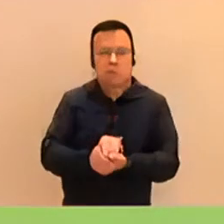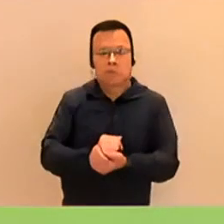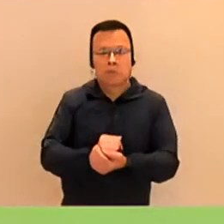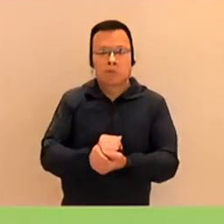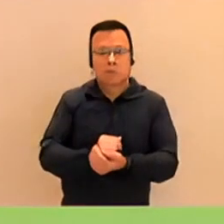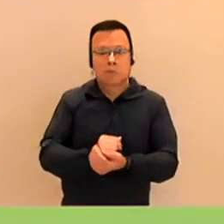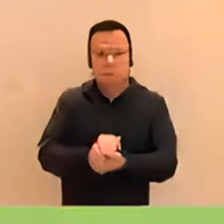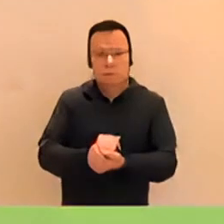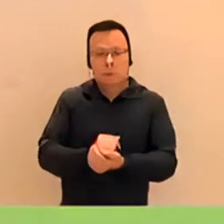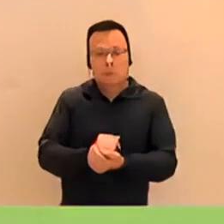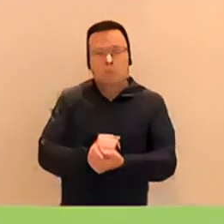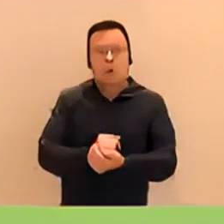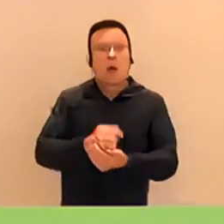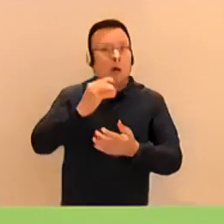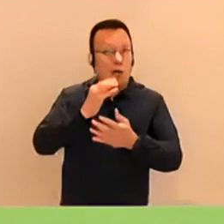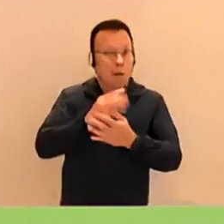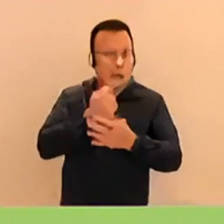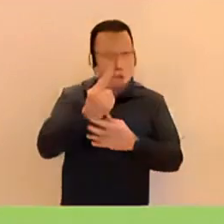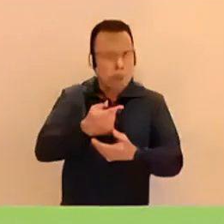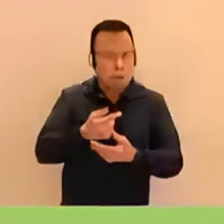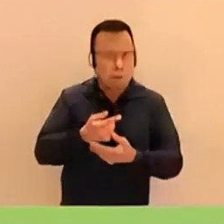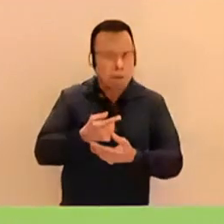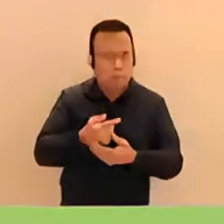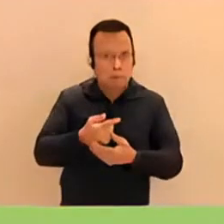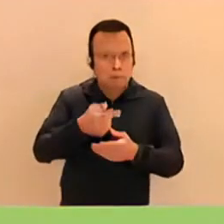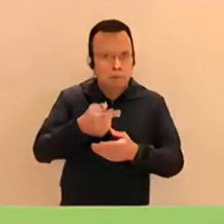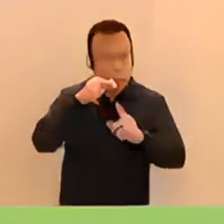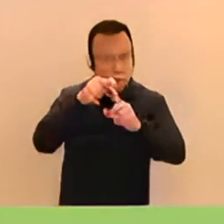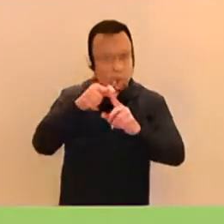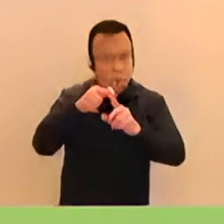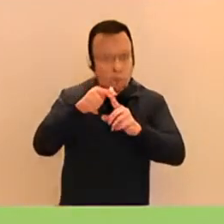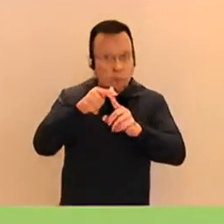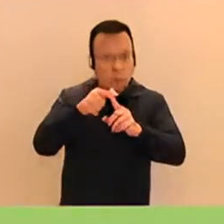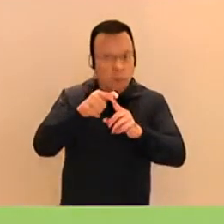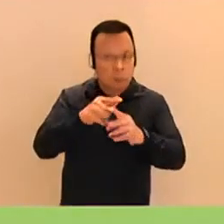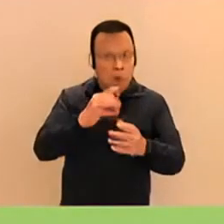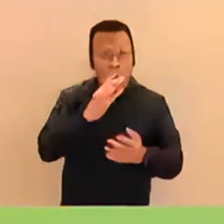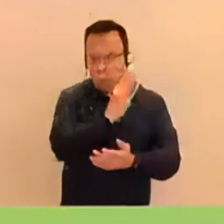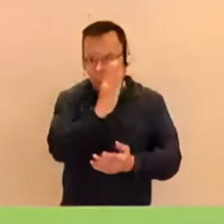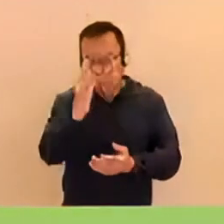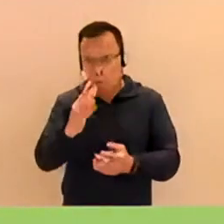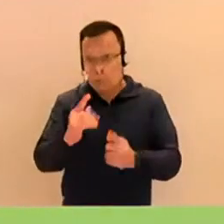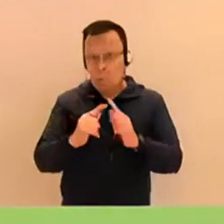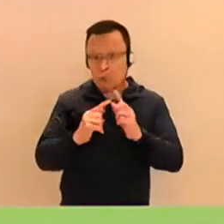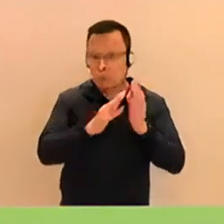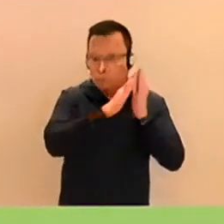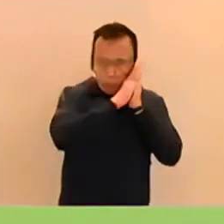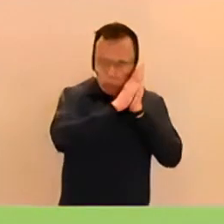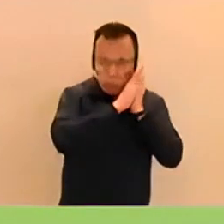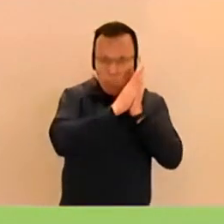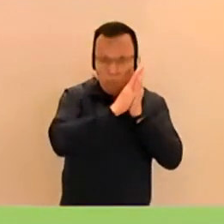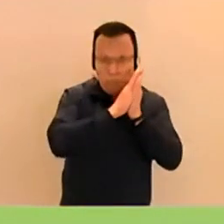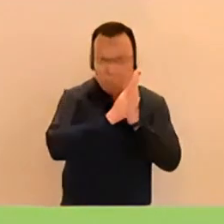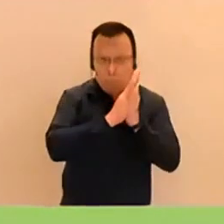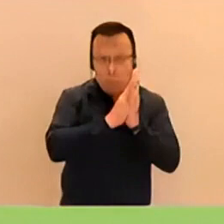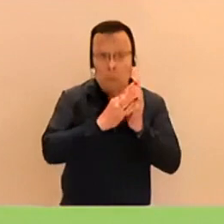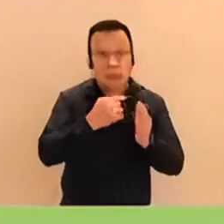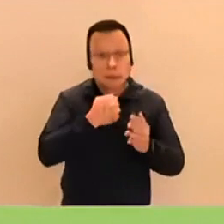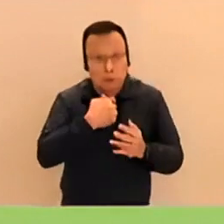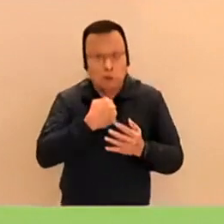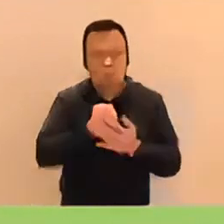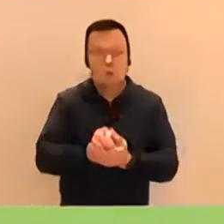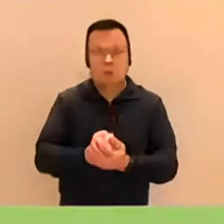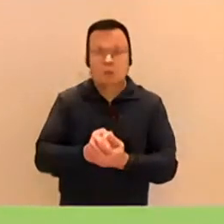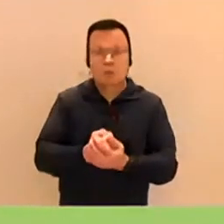needs while capitalizing the economic development opportunities brought by the National